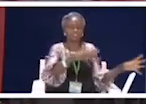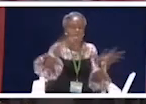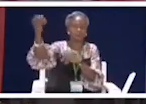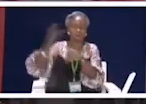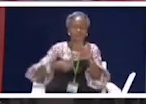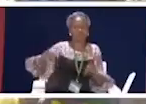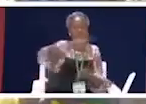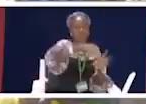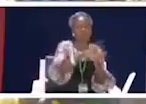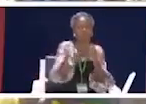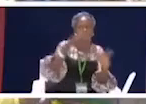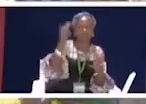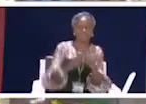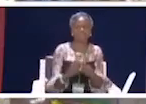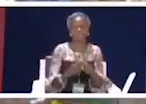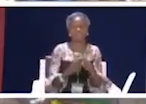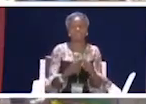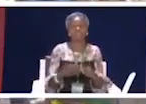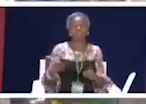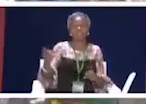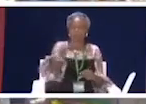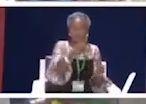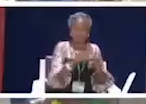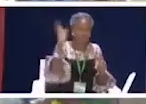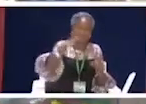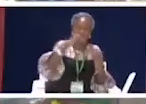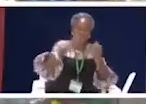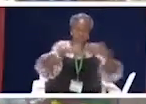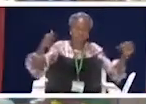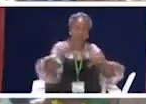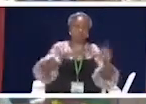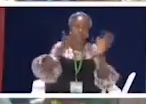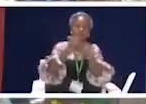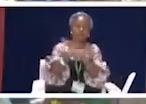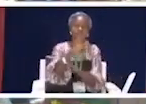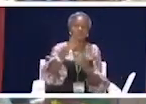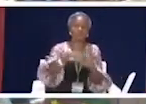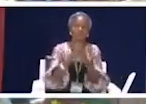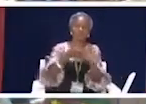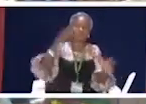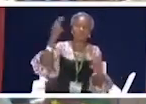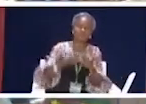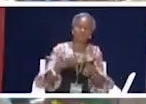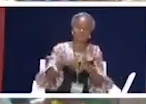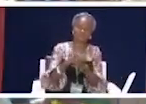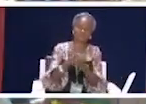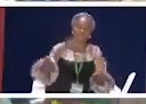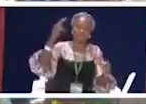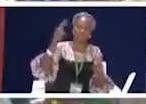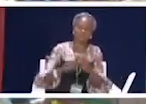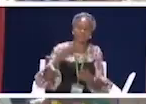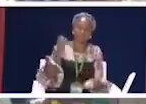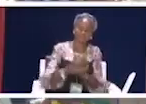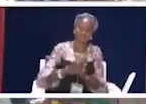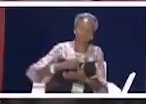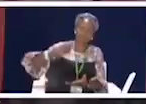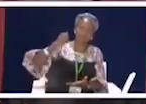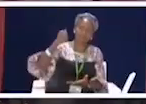you. You too will not depart from the presence of the Lord in the name of the Lord Jesus